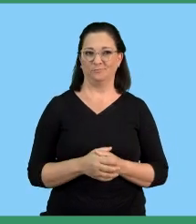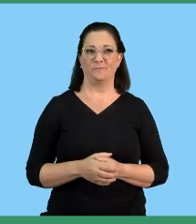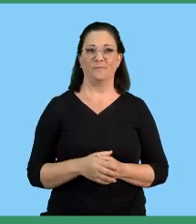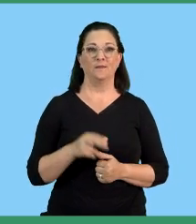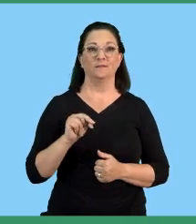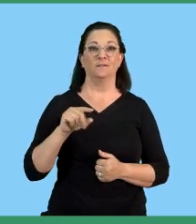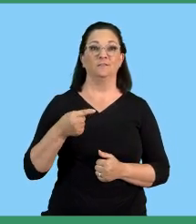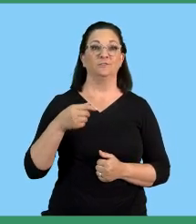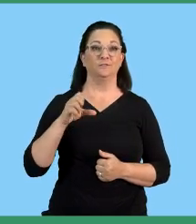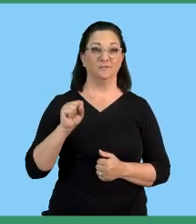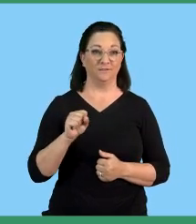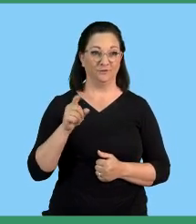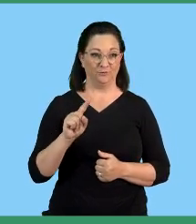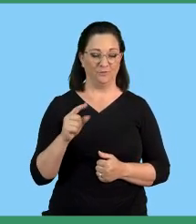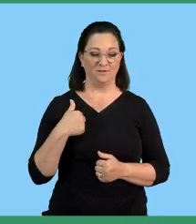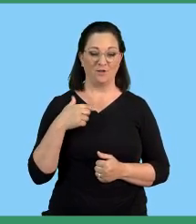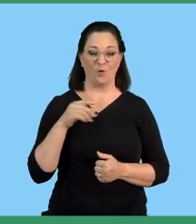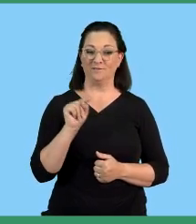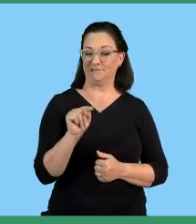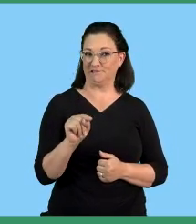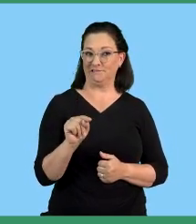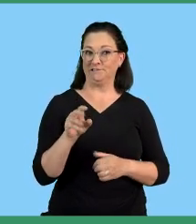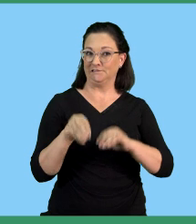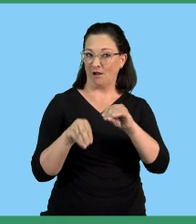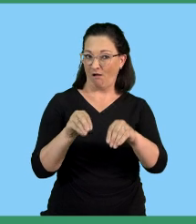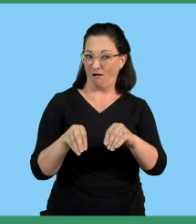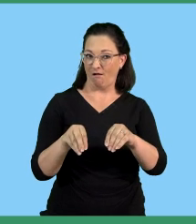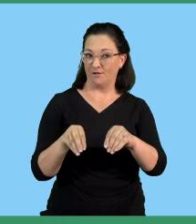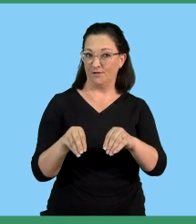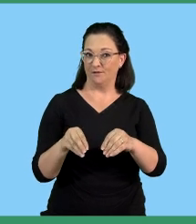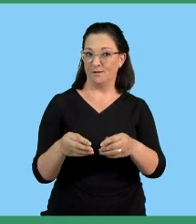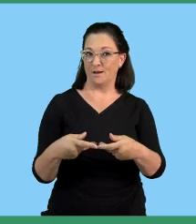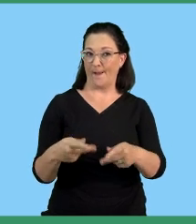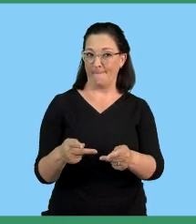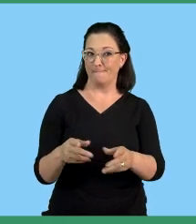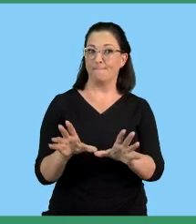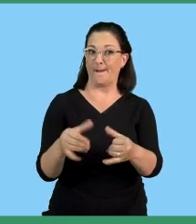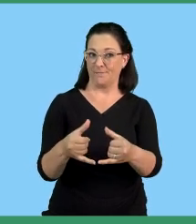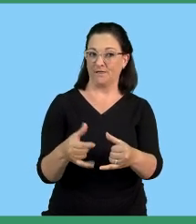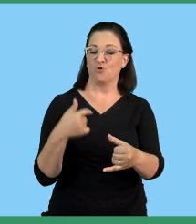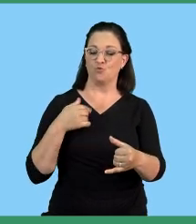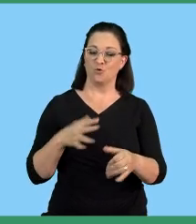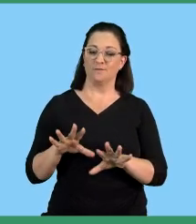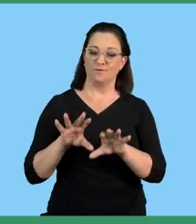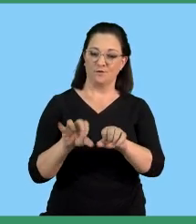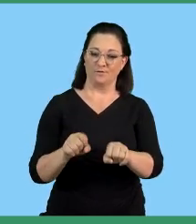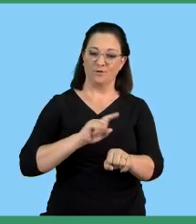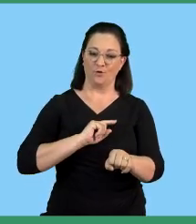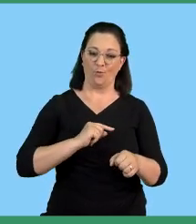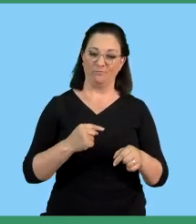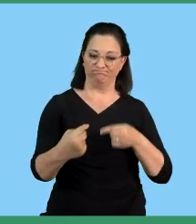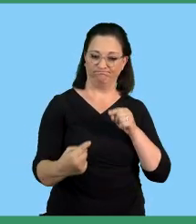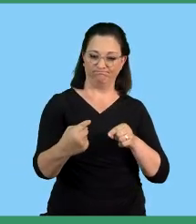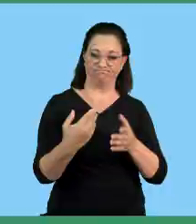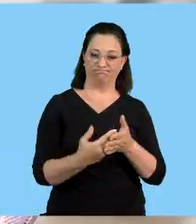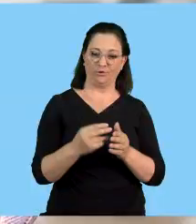again, NGS decided to take over Pristine Gardening to reduce the threat of competition. Don't forget, the topic